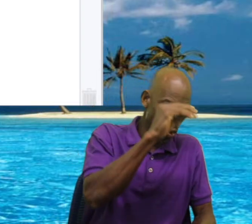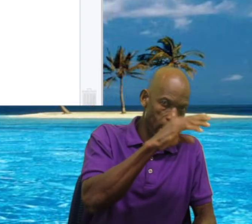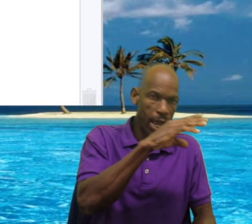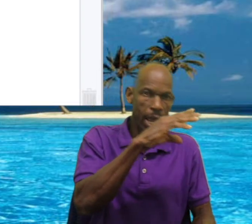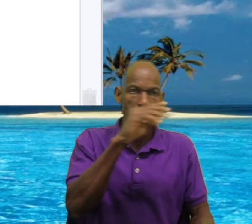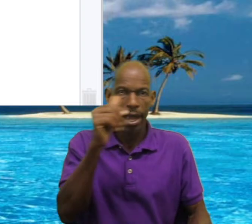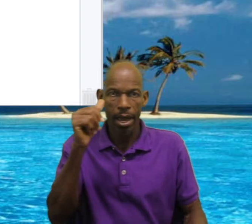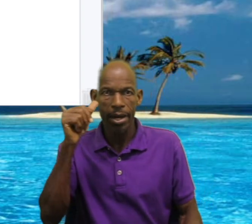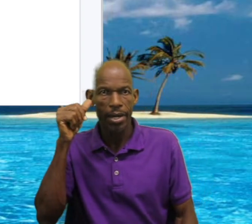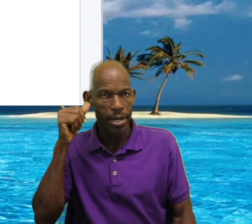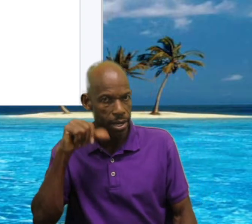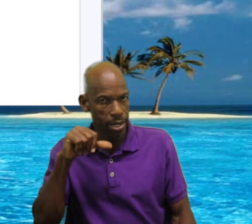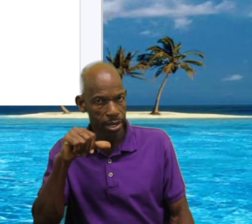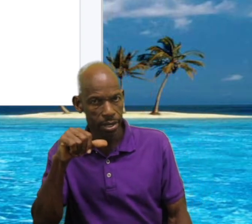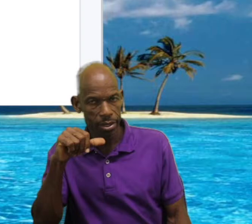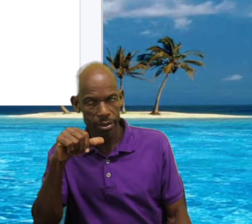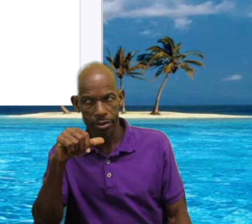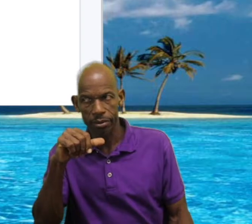and